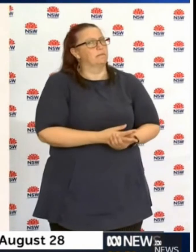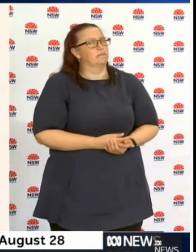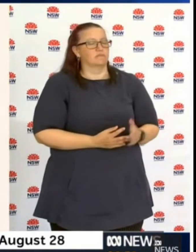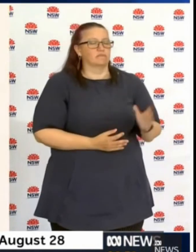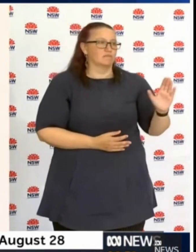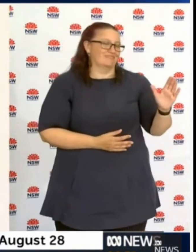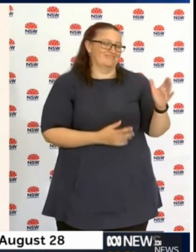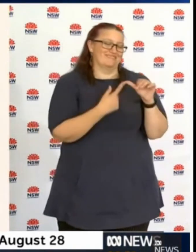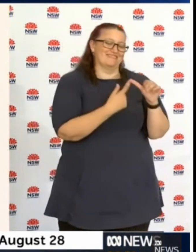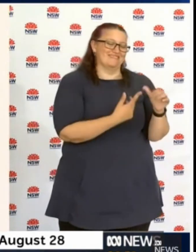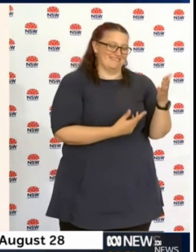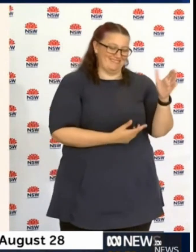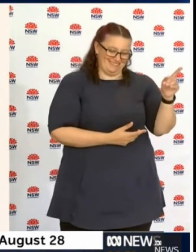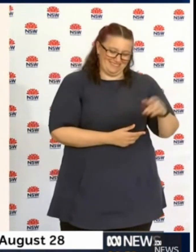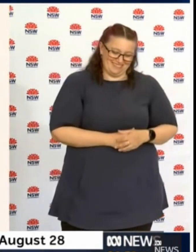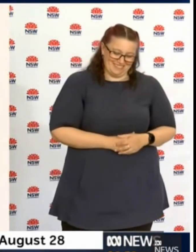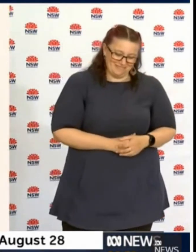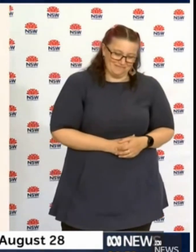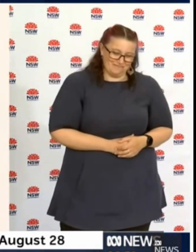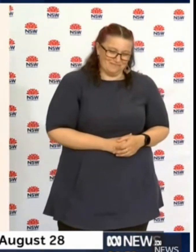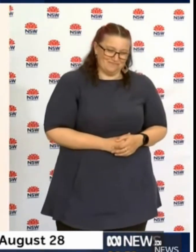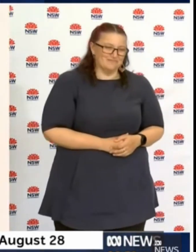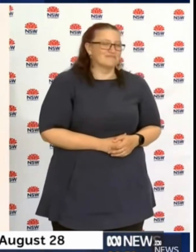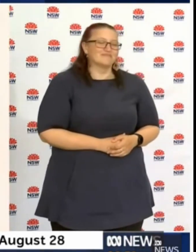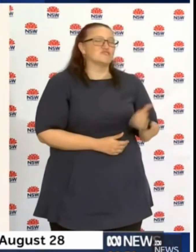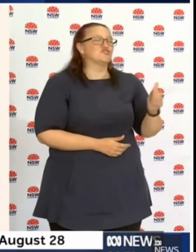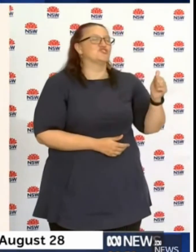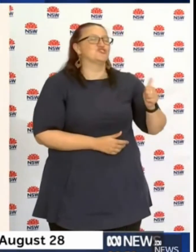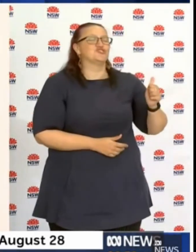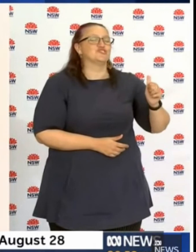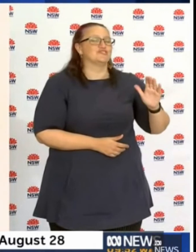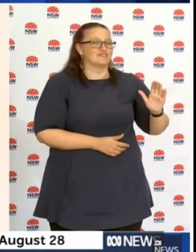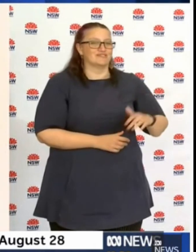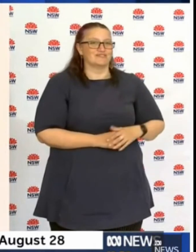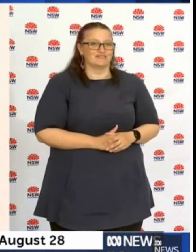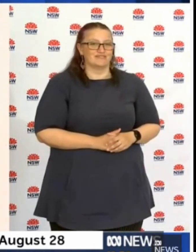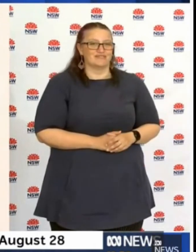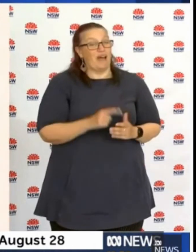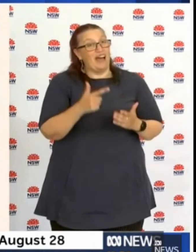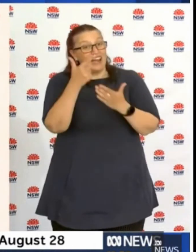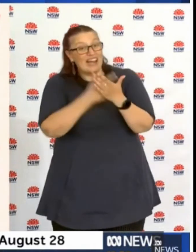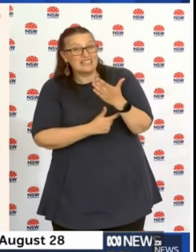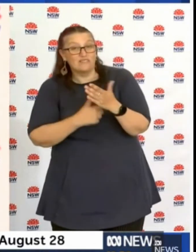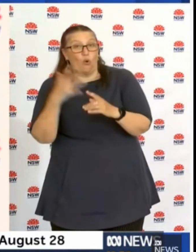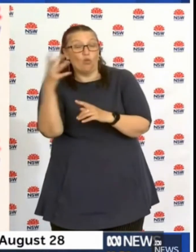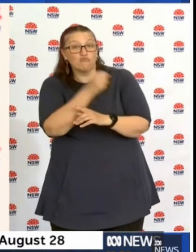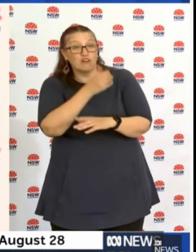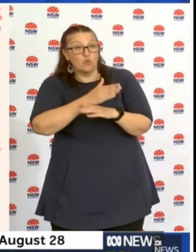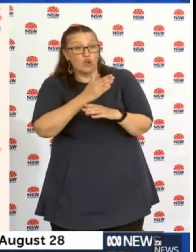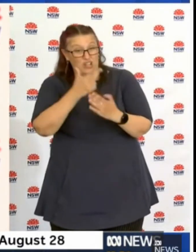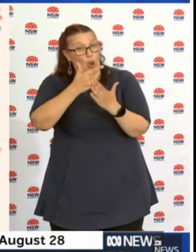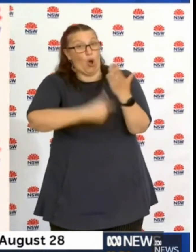the premise that when you say to 8 local government areas with hundreds of authorised workers is very long. It's almost everyone is